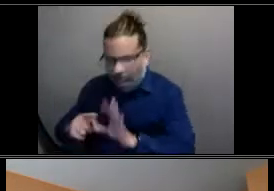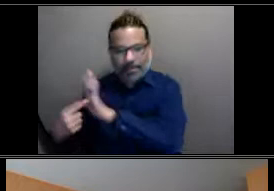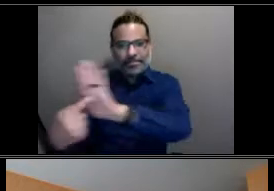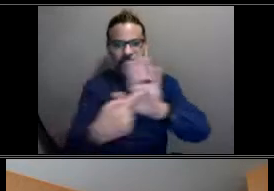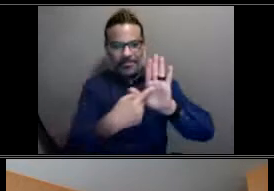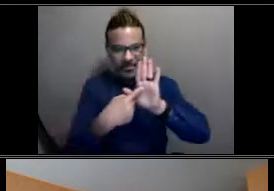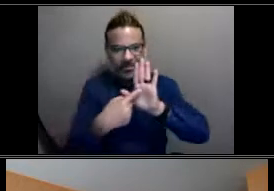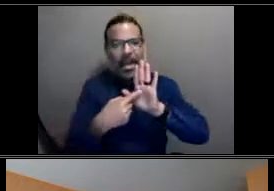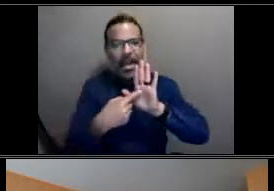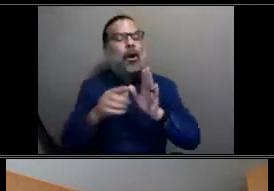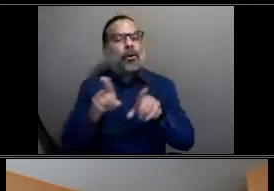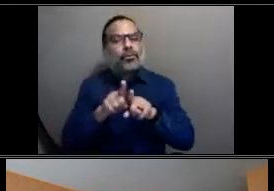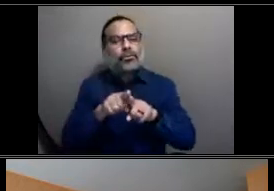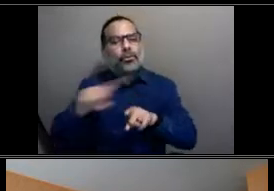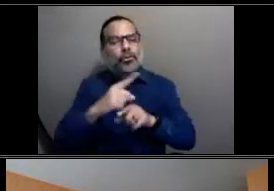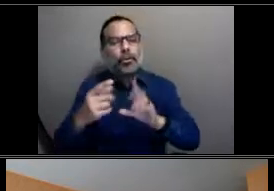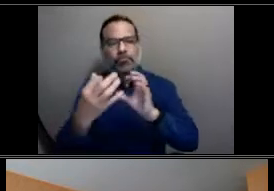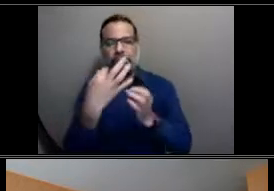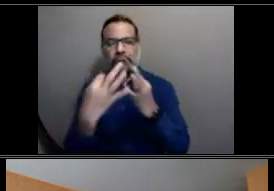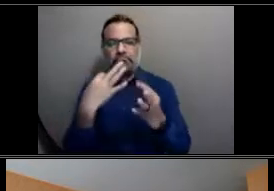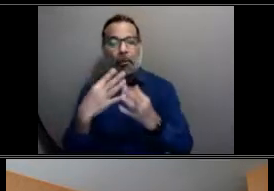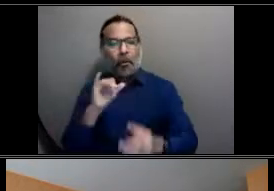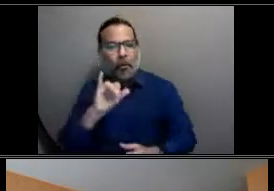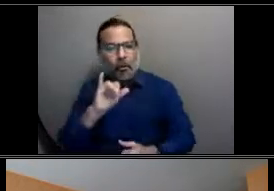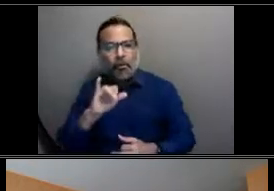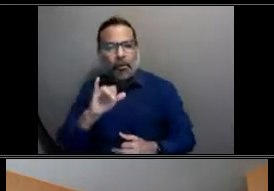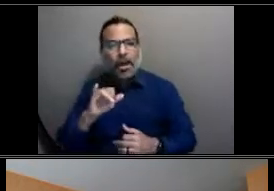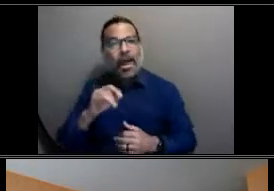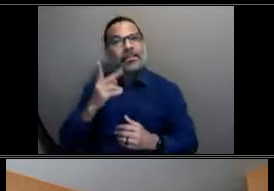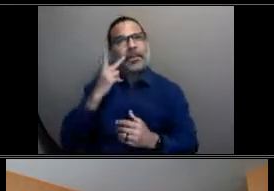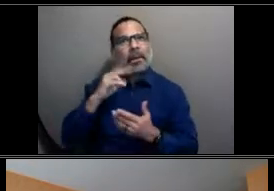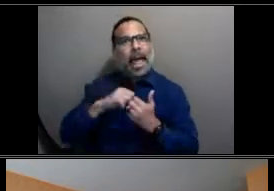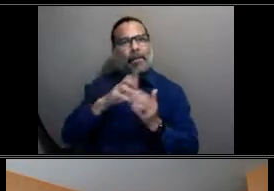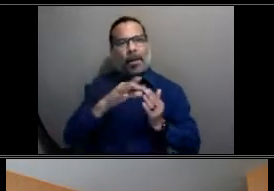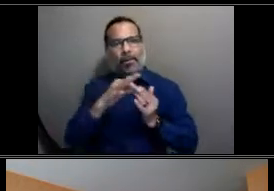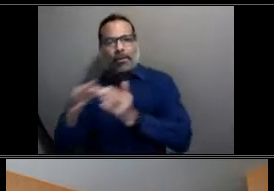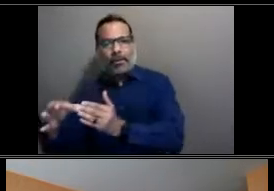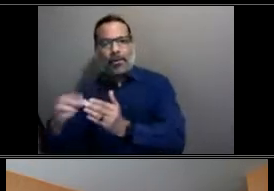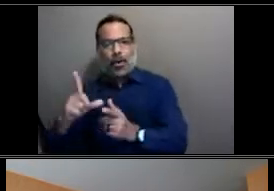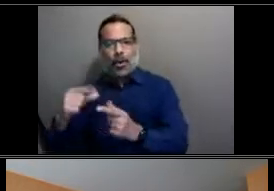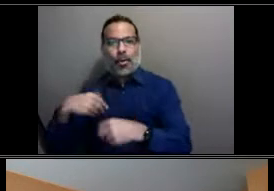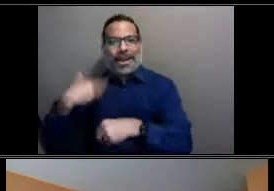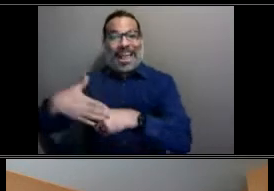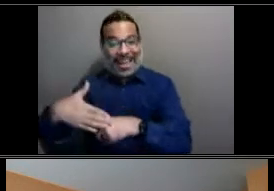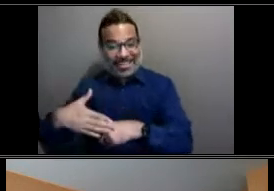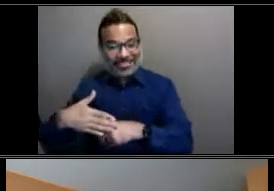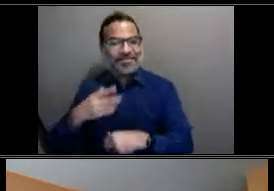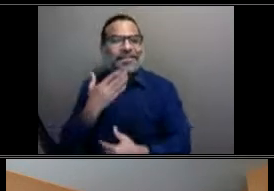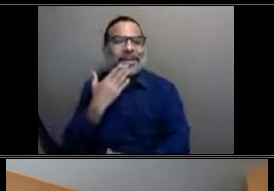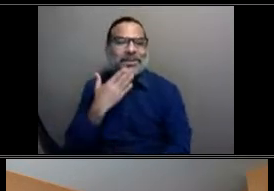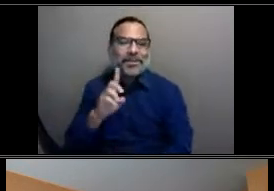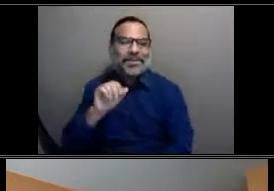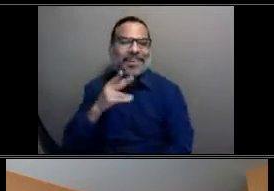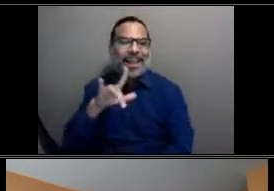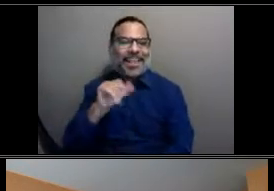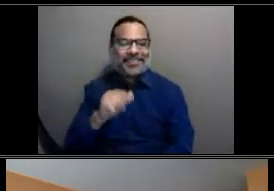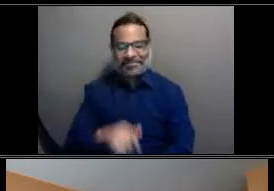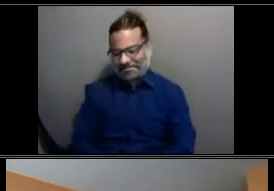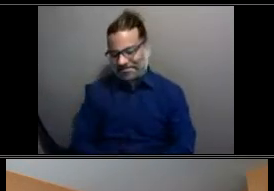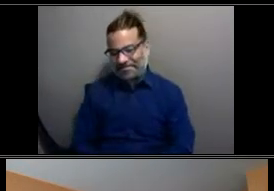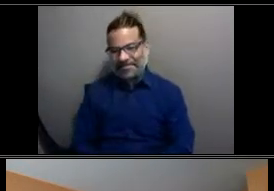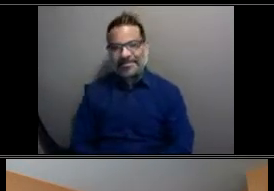your thoughts on the findings and the future directions for disability employment. Thank you, Dahlia. Great, thanks, Michelle.